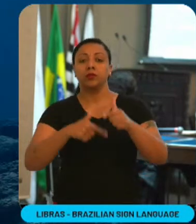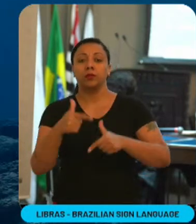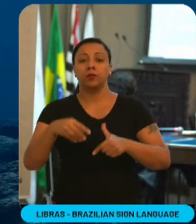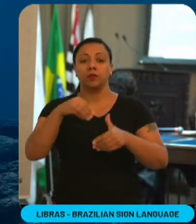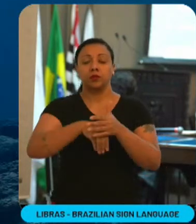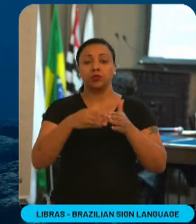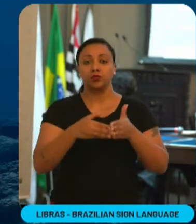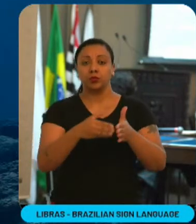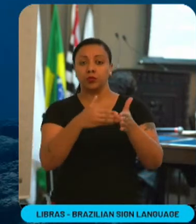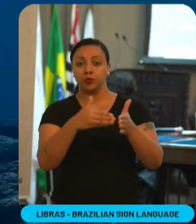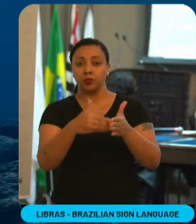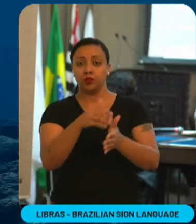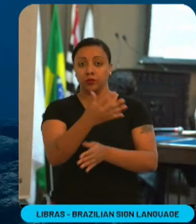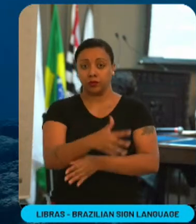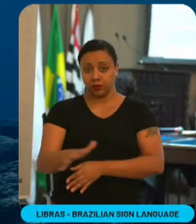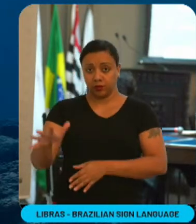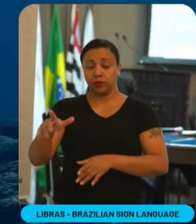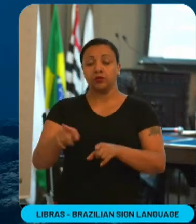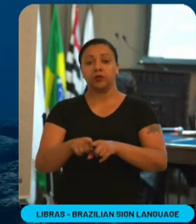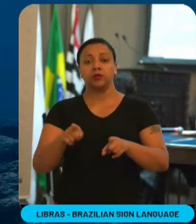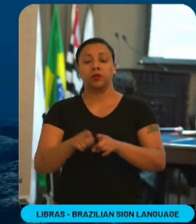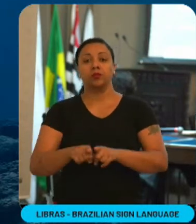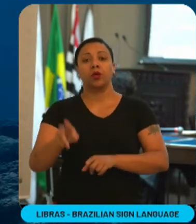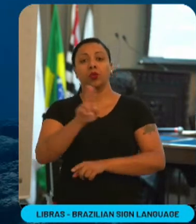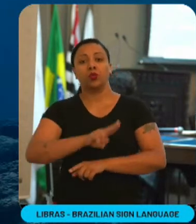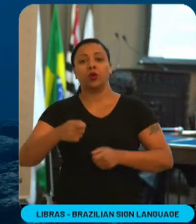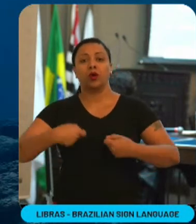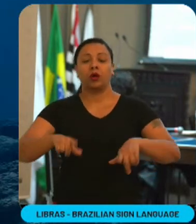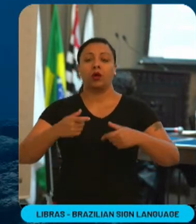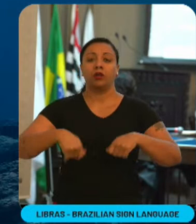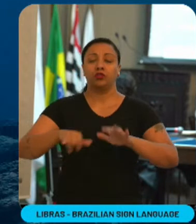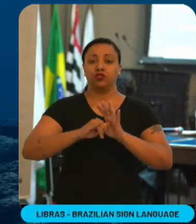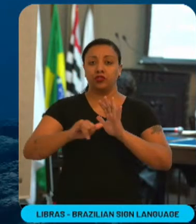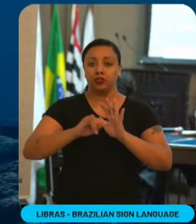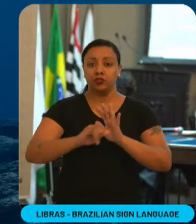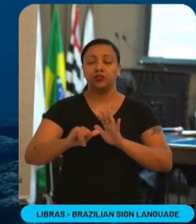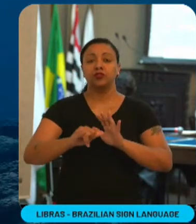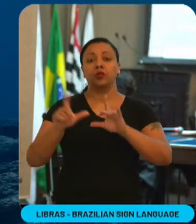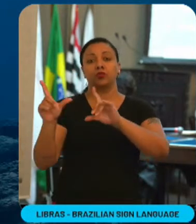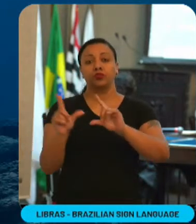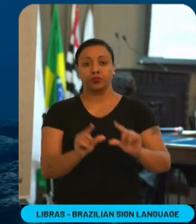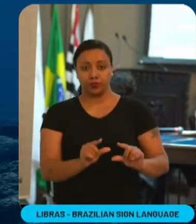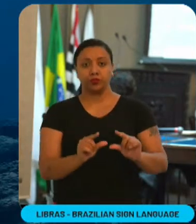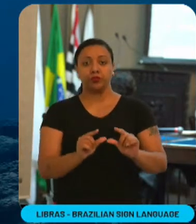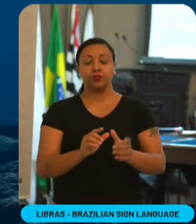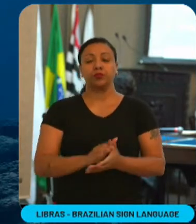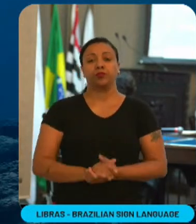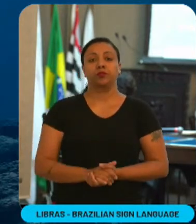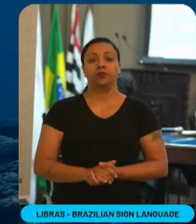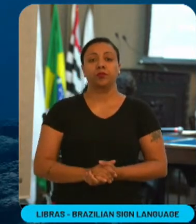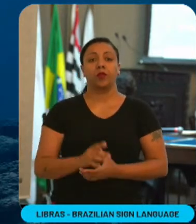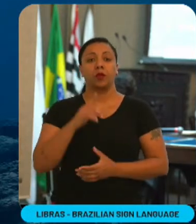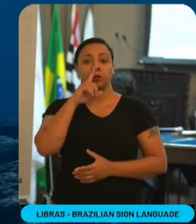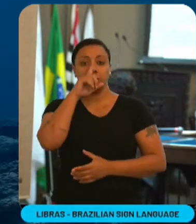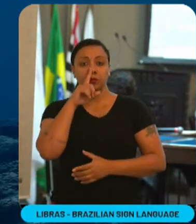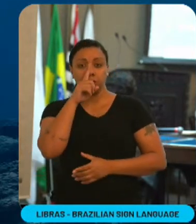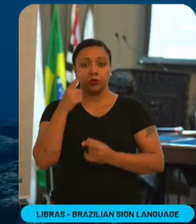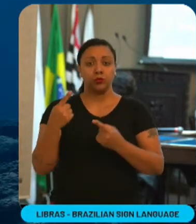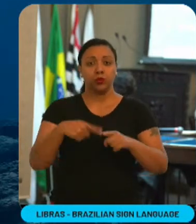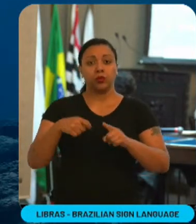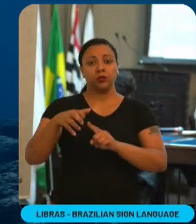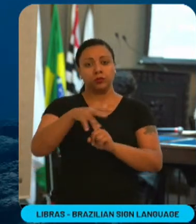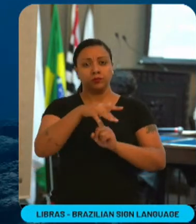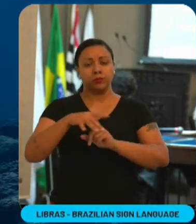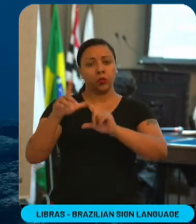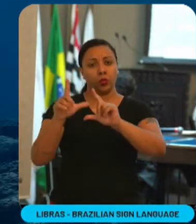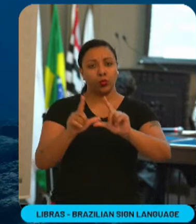environment sustainability. We have the first cranes in the port with less water, like the gantries, with less